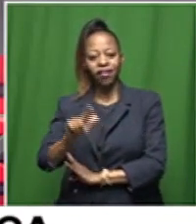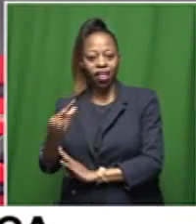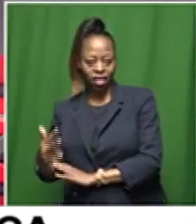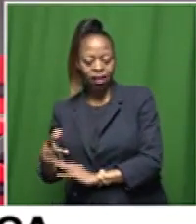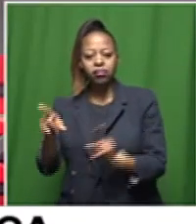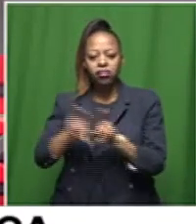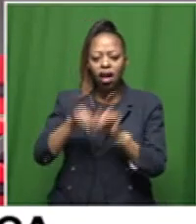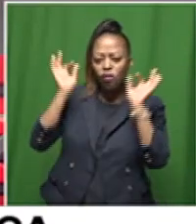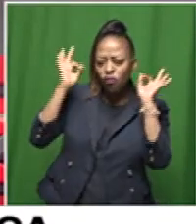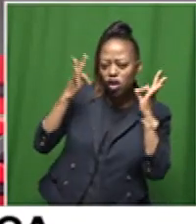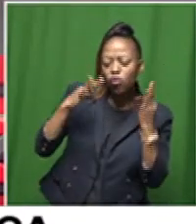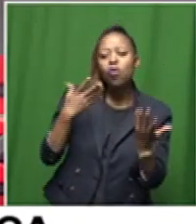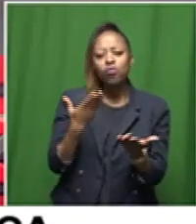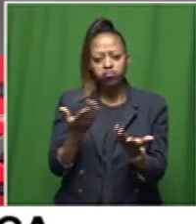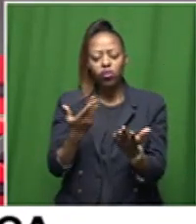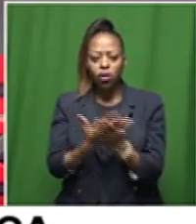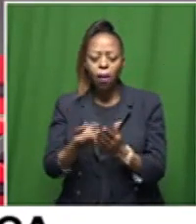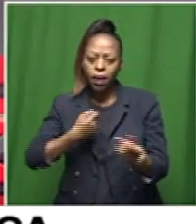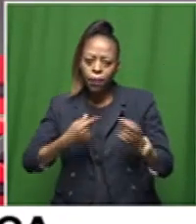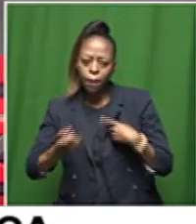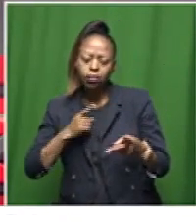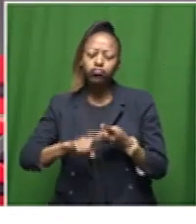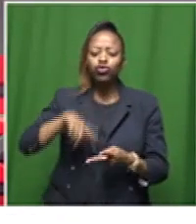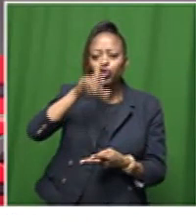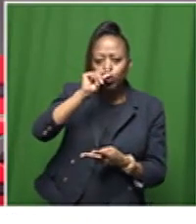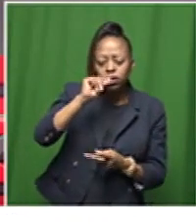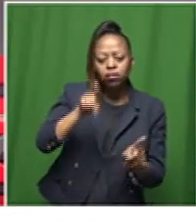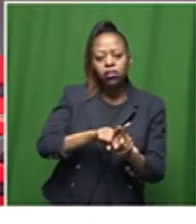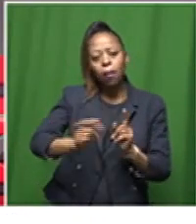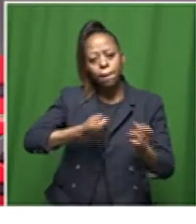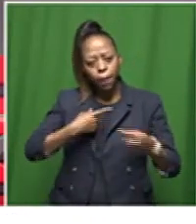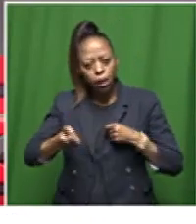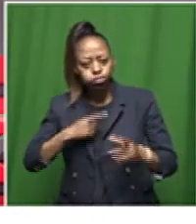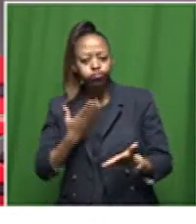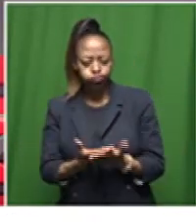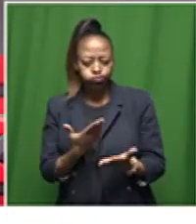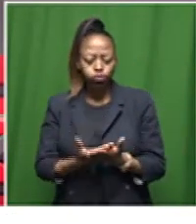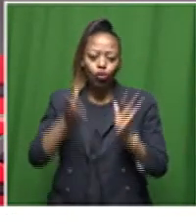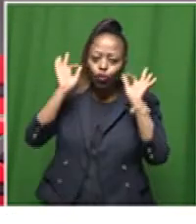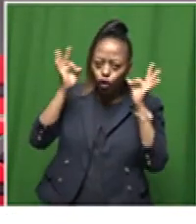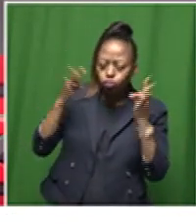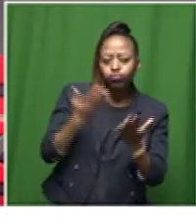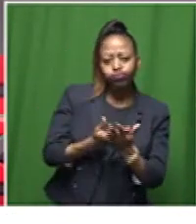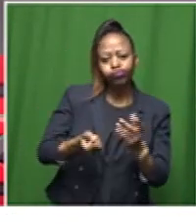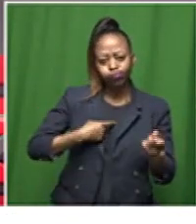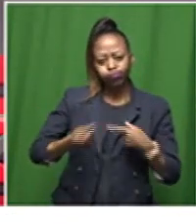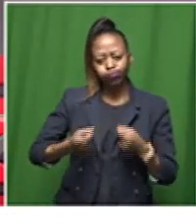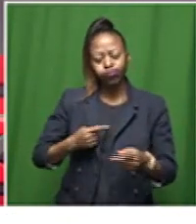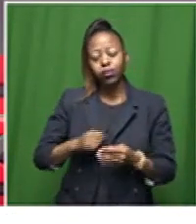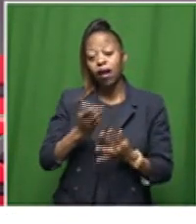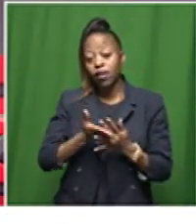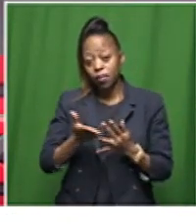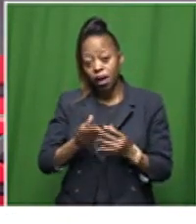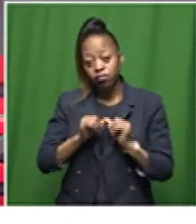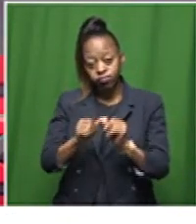011-714-0678. Also available on social media, that is on Twitter at SABC Vital Signs or Facebook SABC Vital Signs. The show continues after the